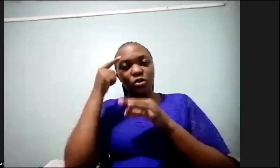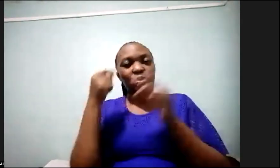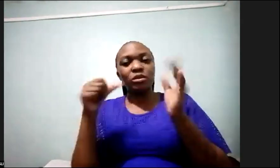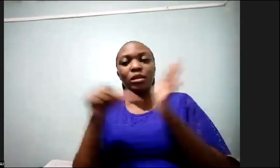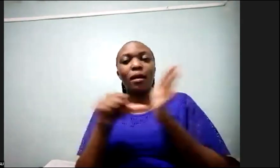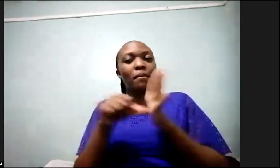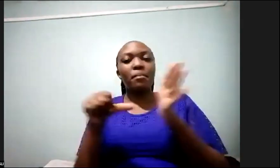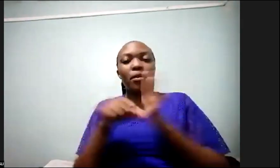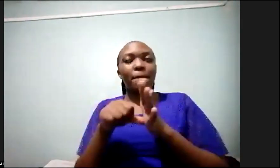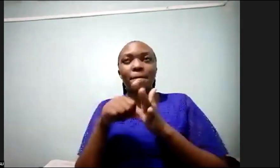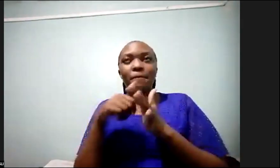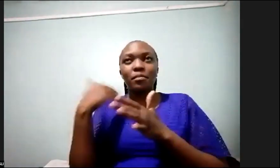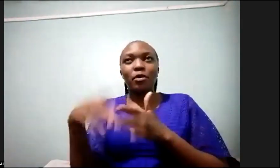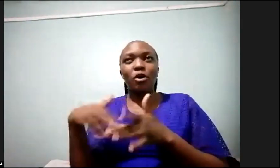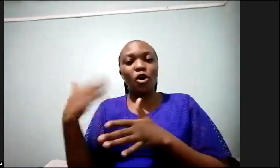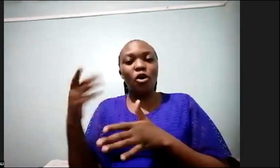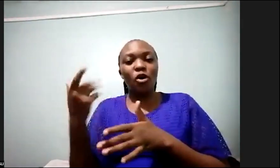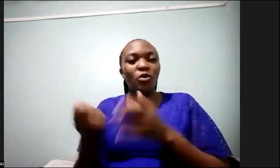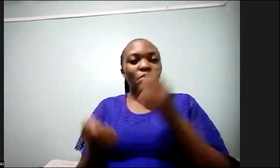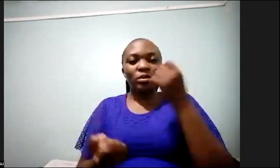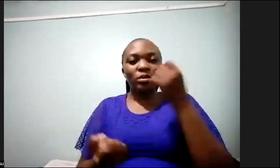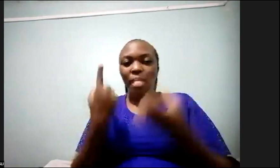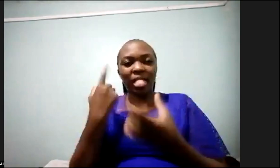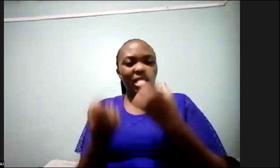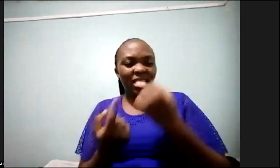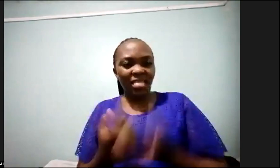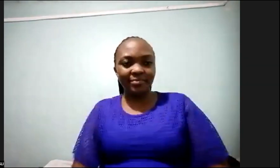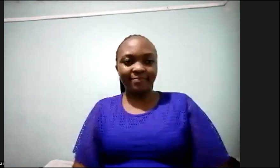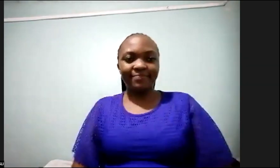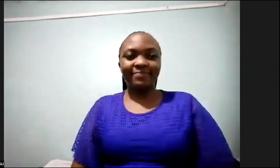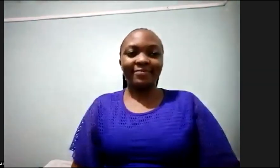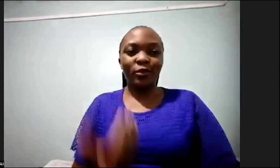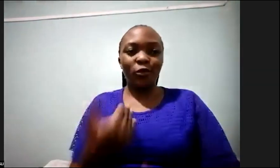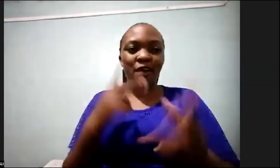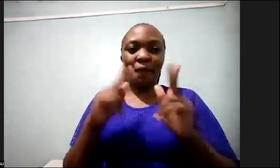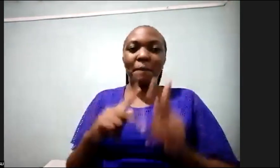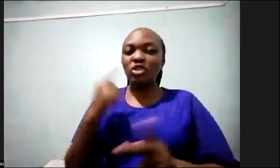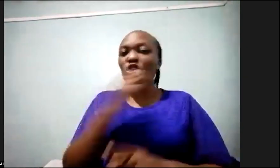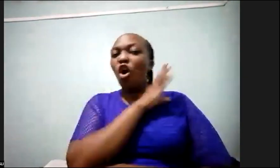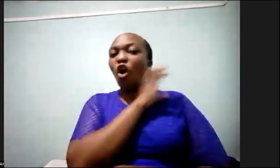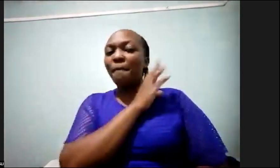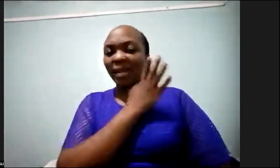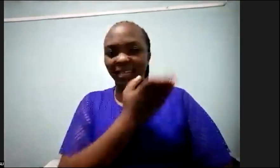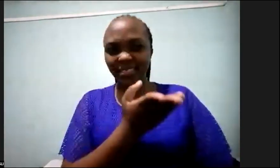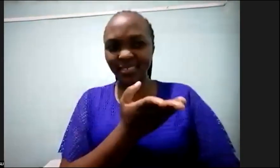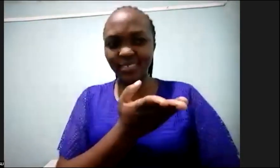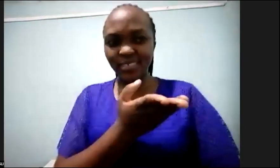someone is lamenting in the background. I don't know who's that. Okay, you can proceed. You can proceed. So